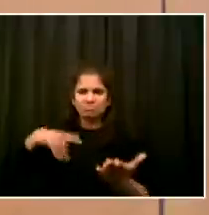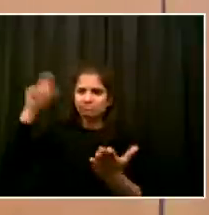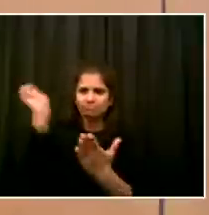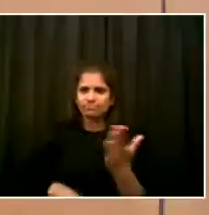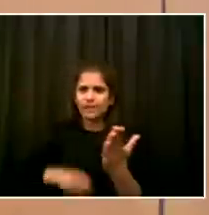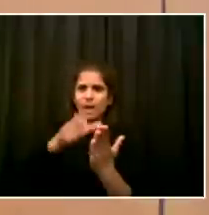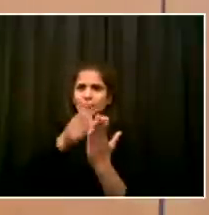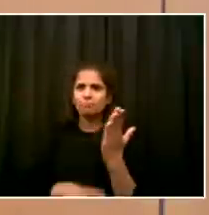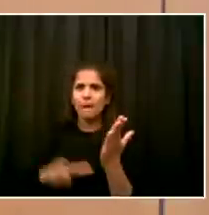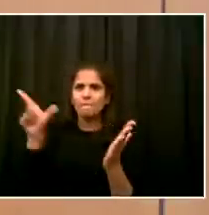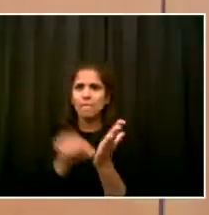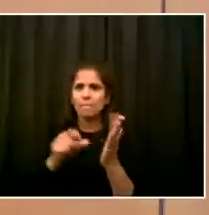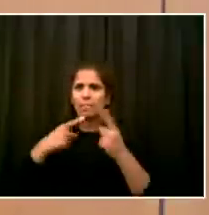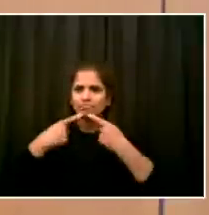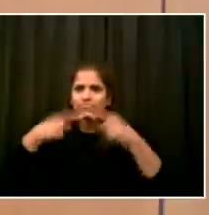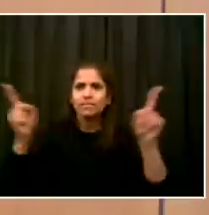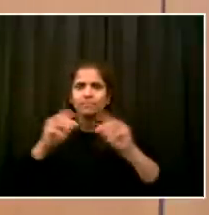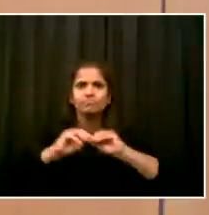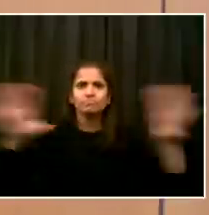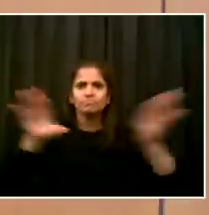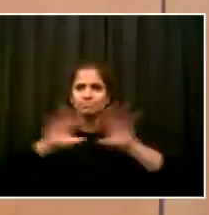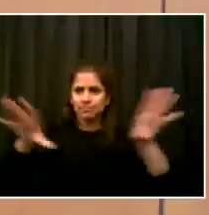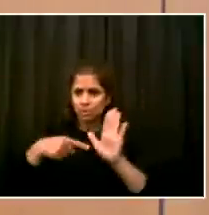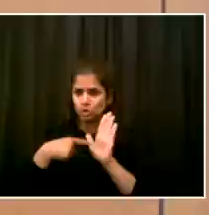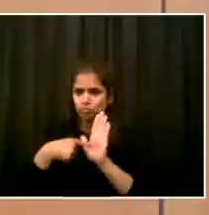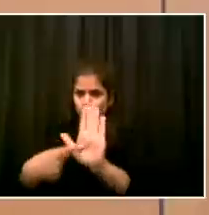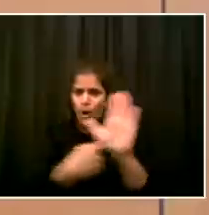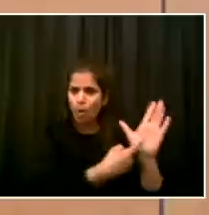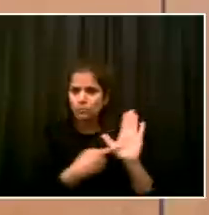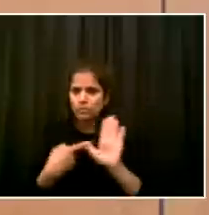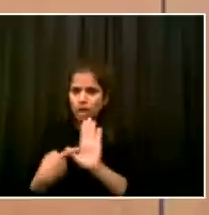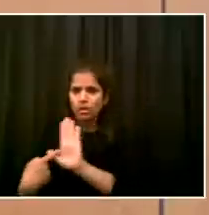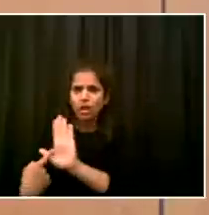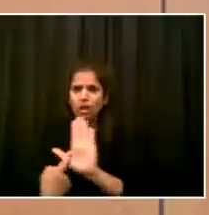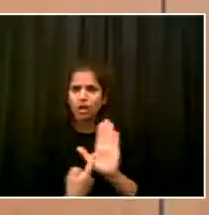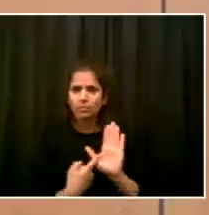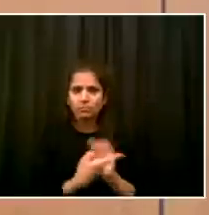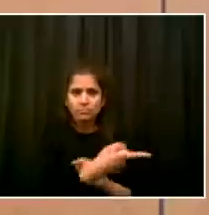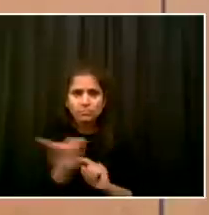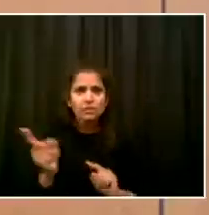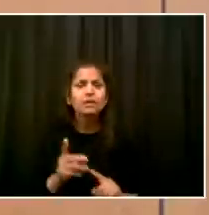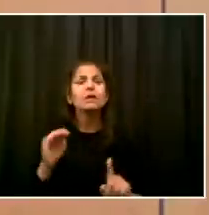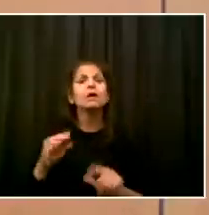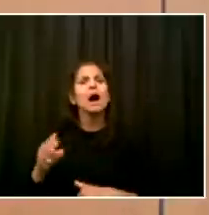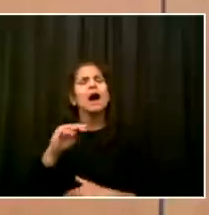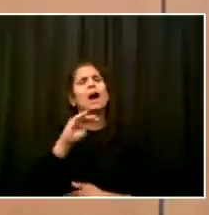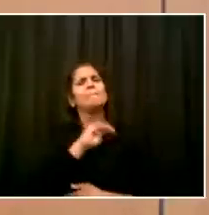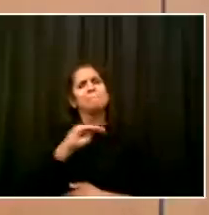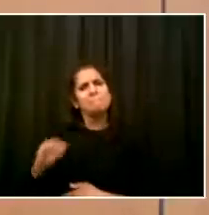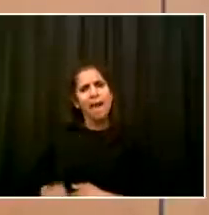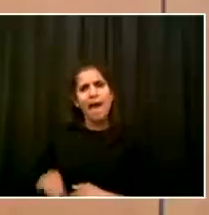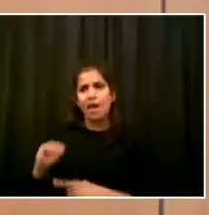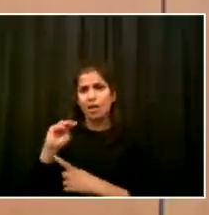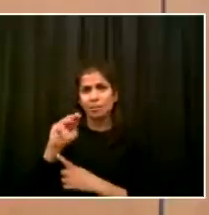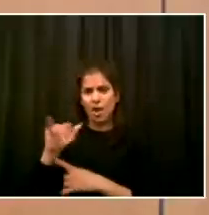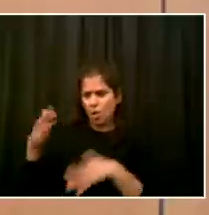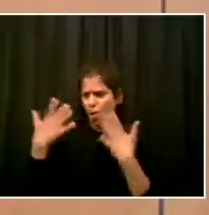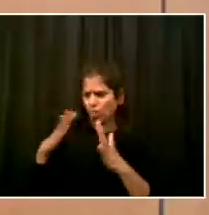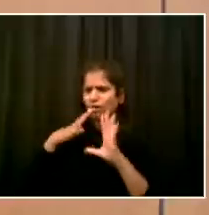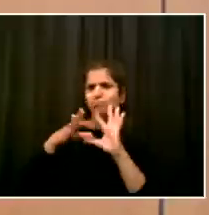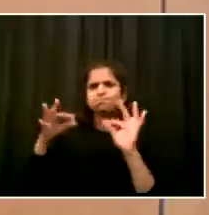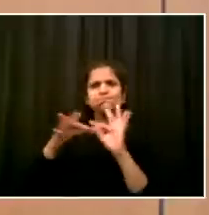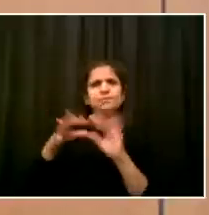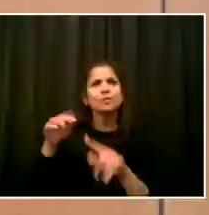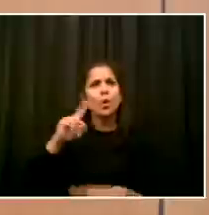ongoing initiatives, there will be ongoing reviews. I think the important point to note here is that